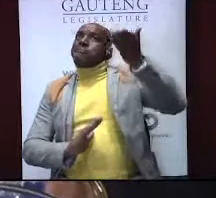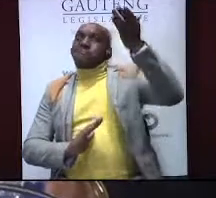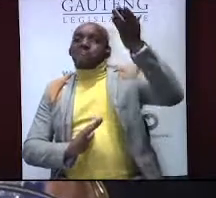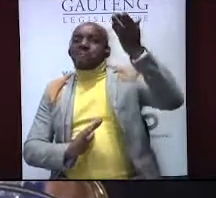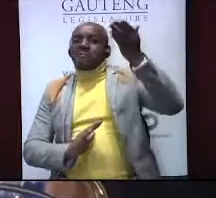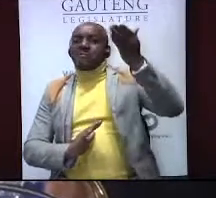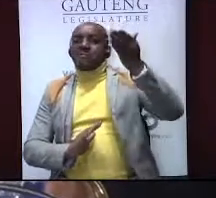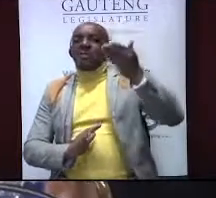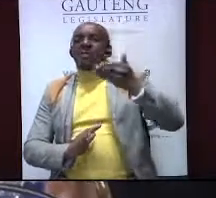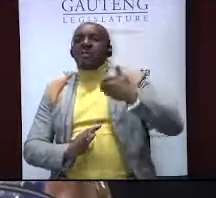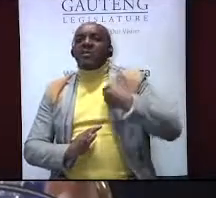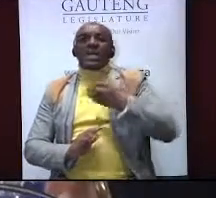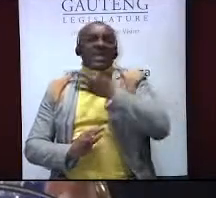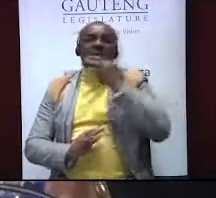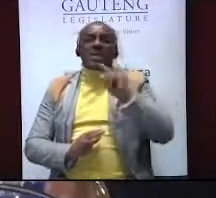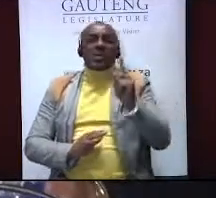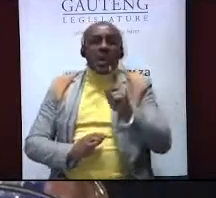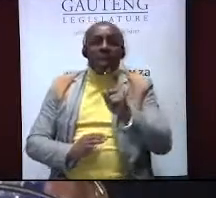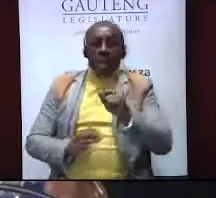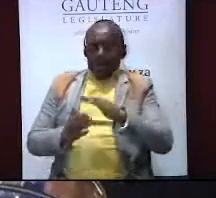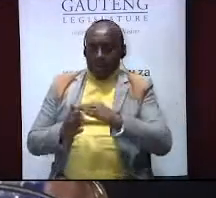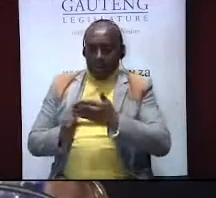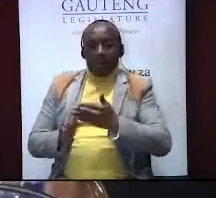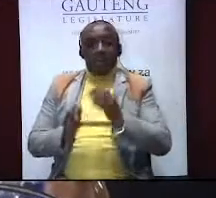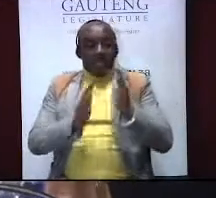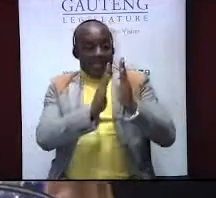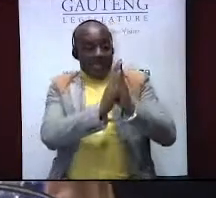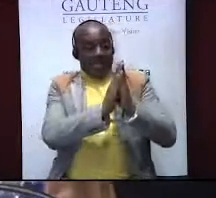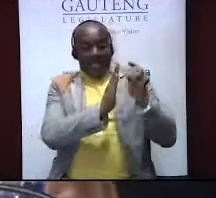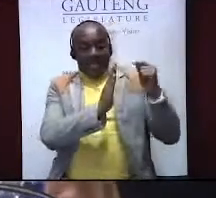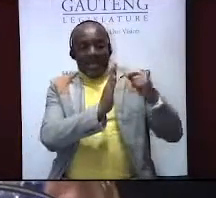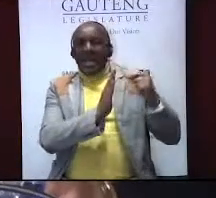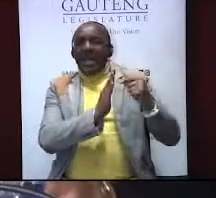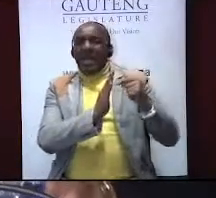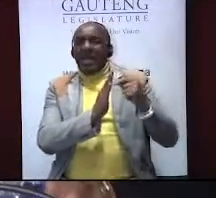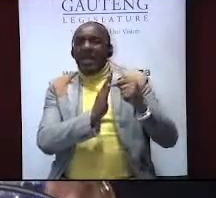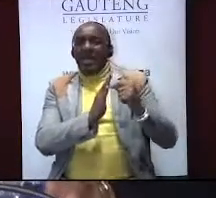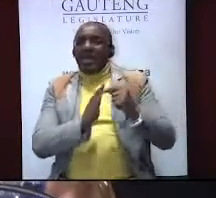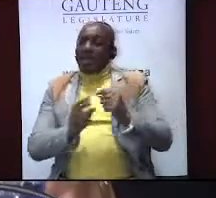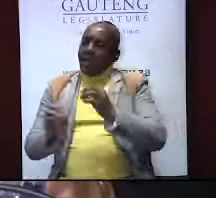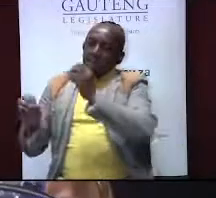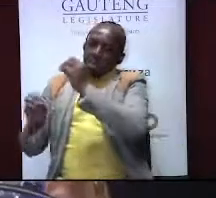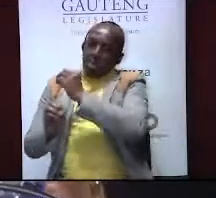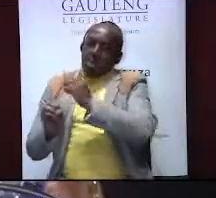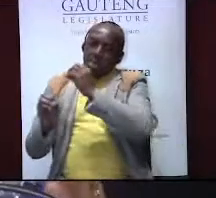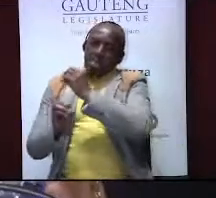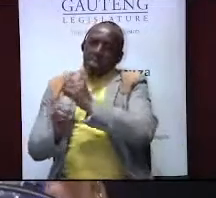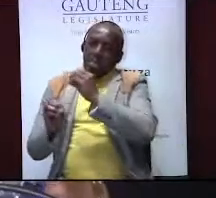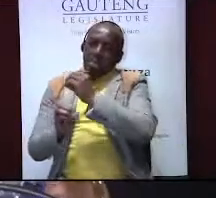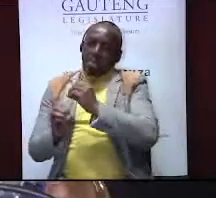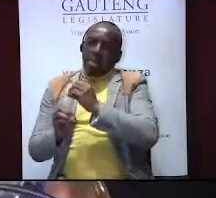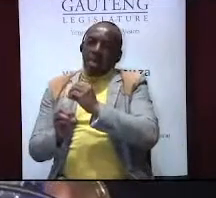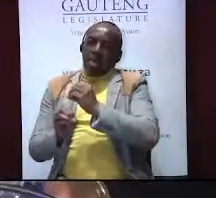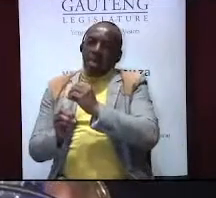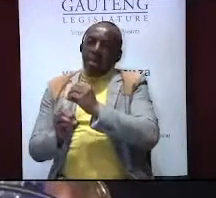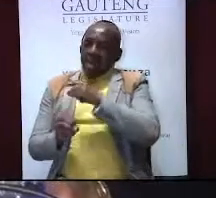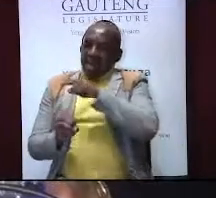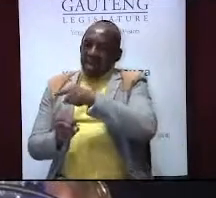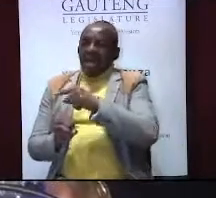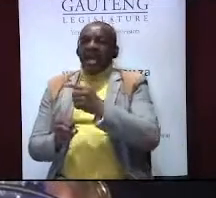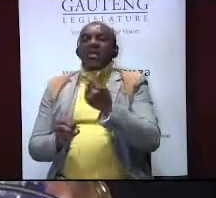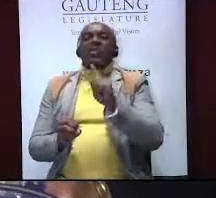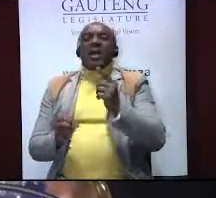What did we say? It's because the church was not considered as an essential